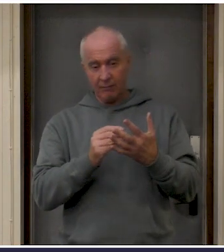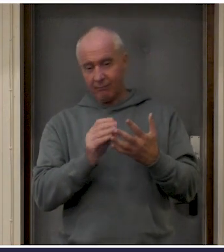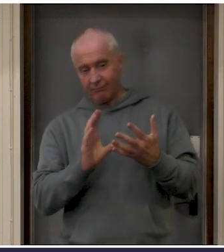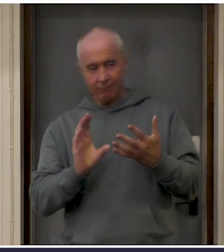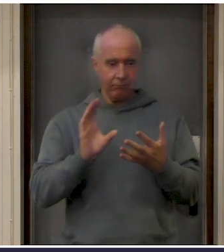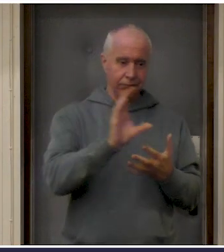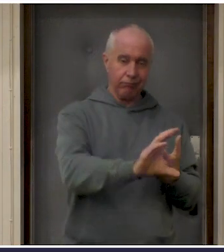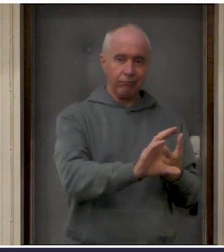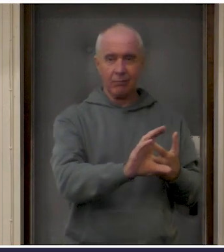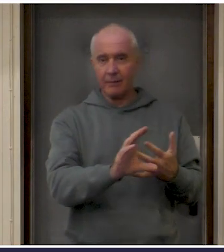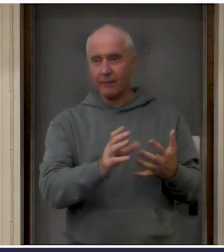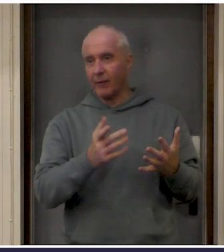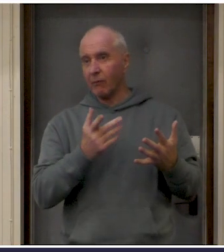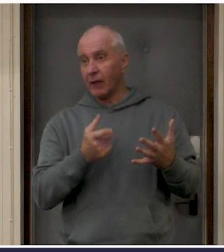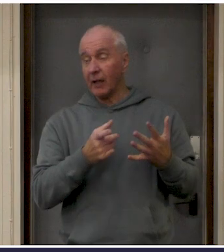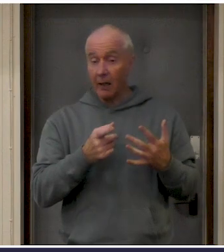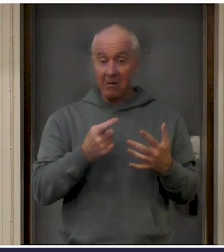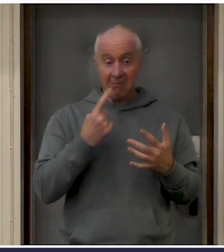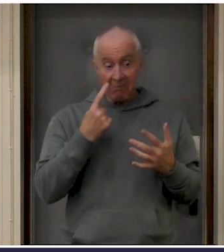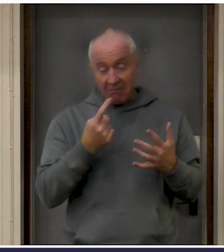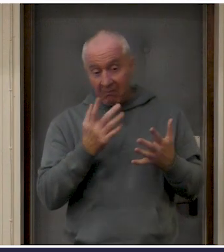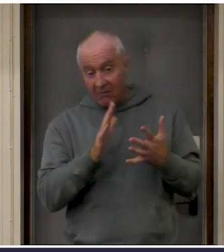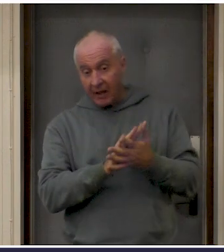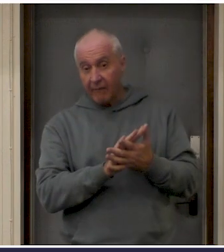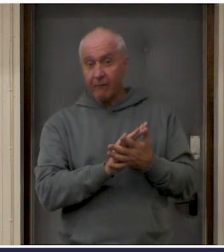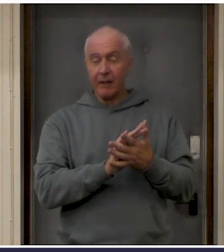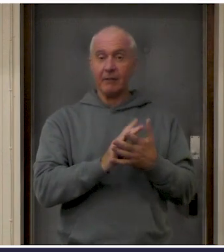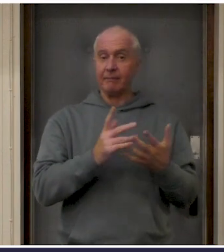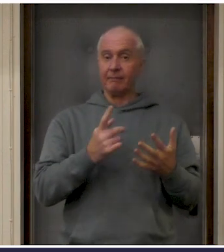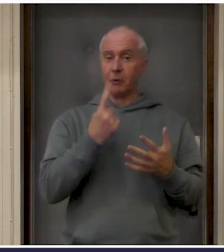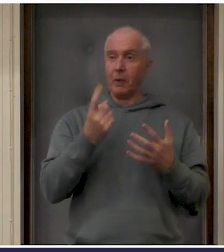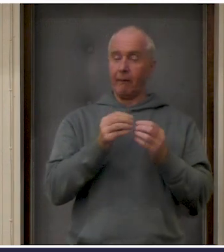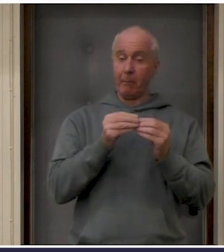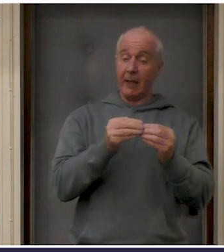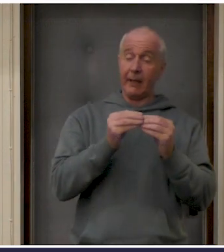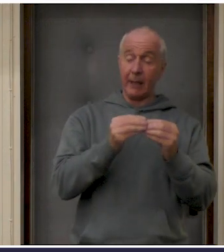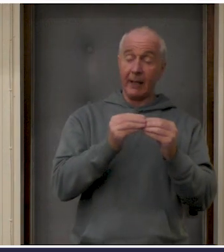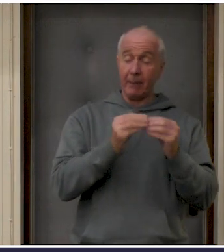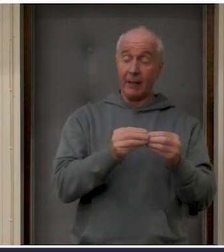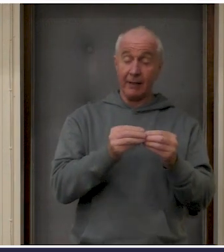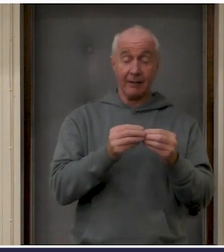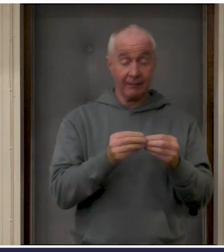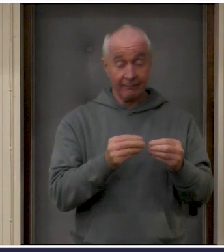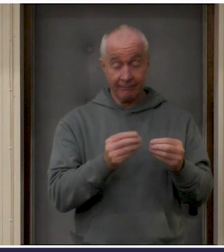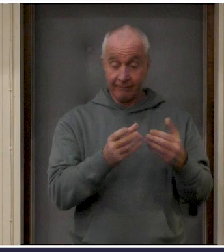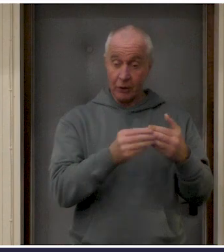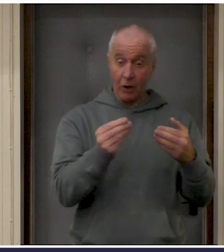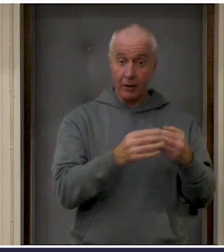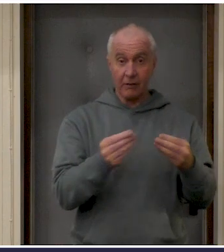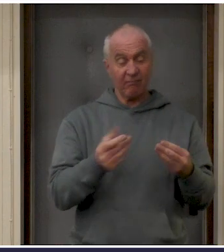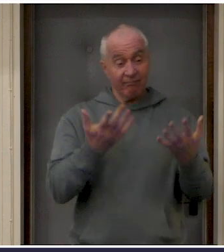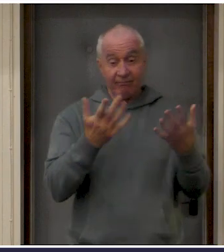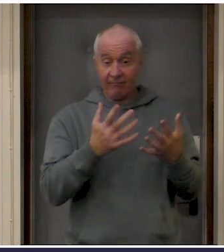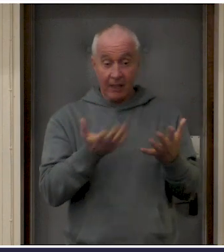If the sorts of bets these players are willing to take, if you've got a madman with billions of dollars, you can overcome the risk